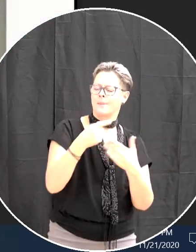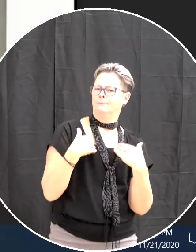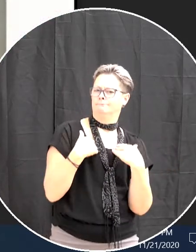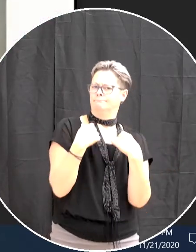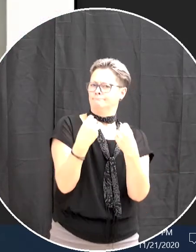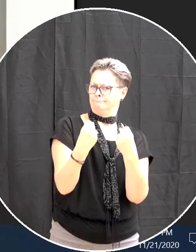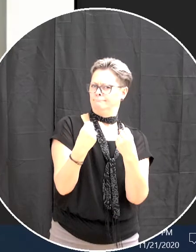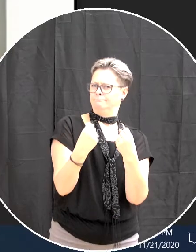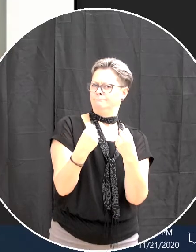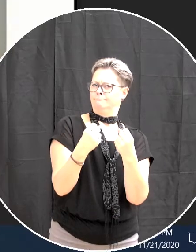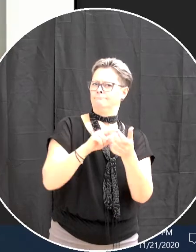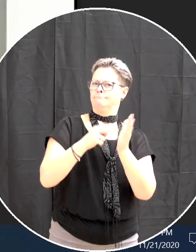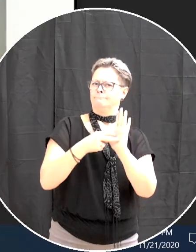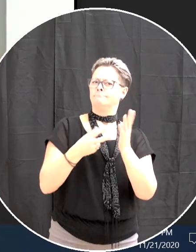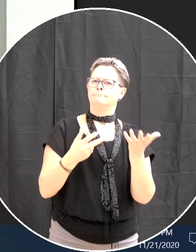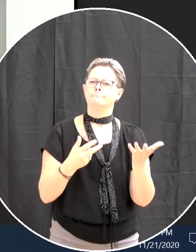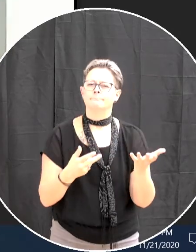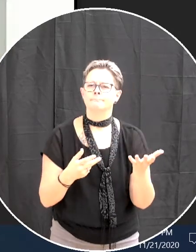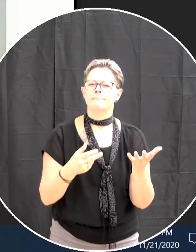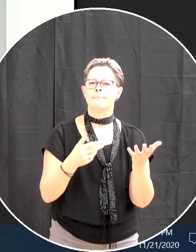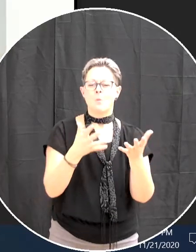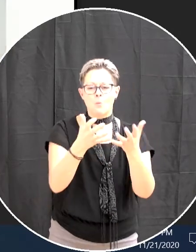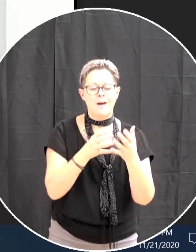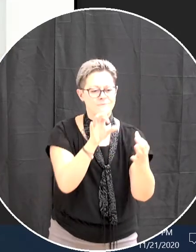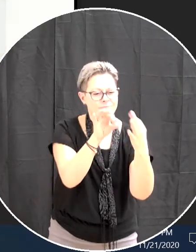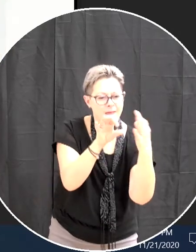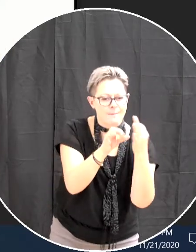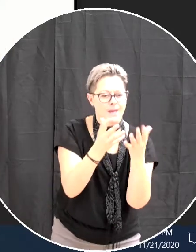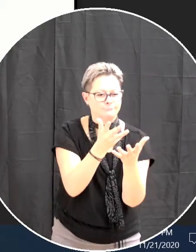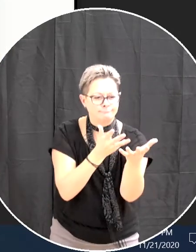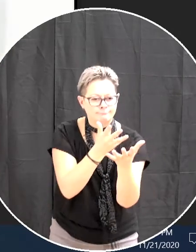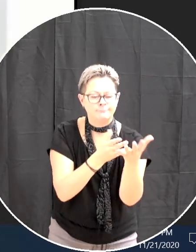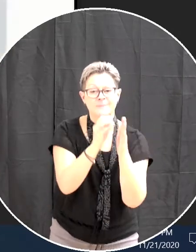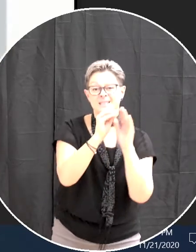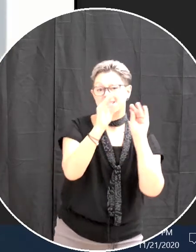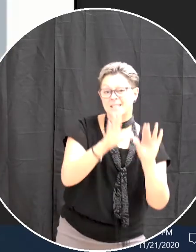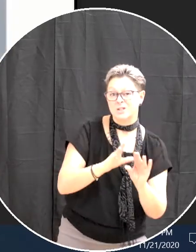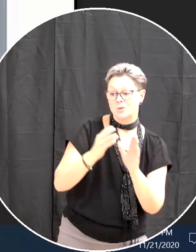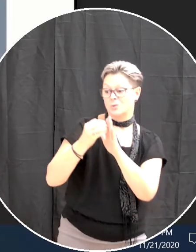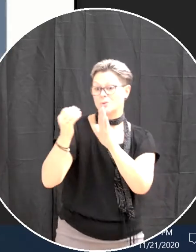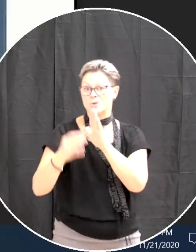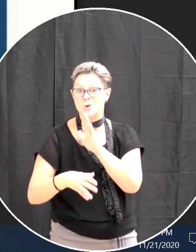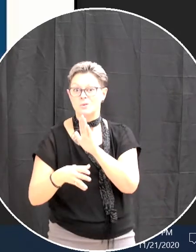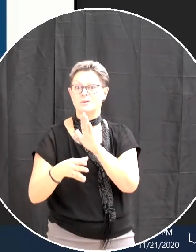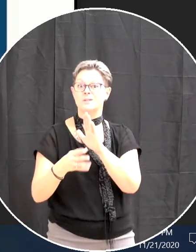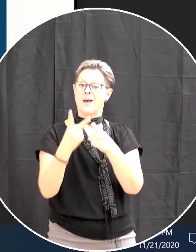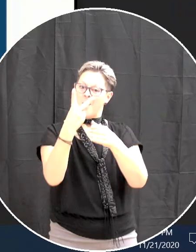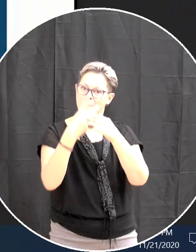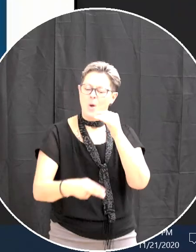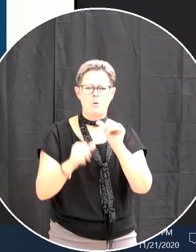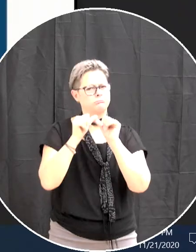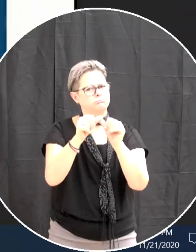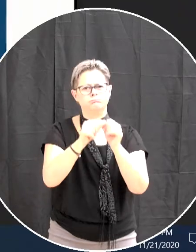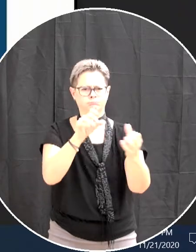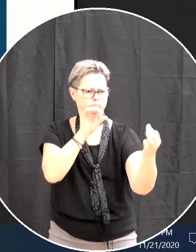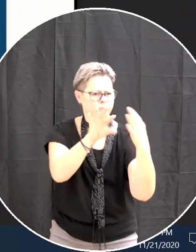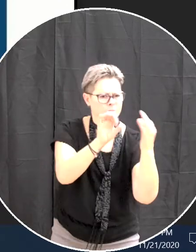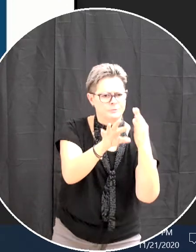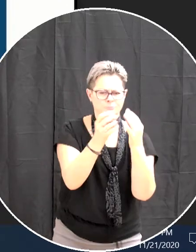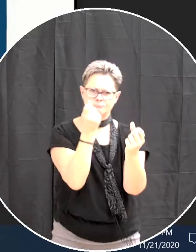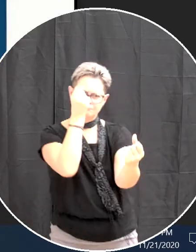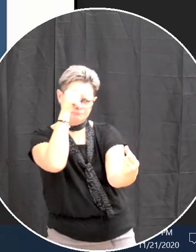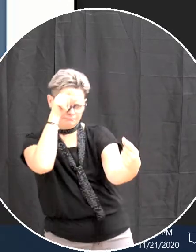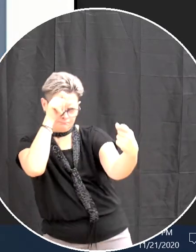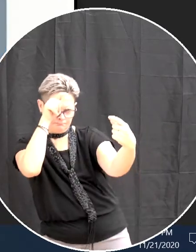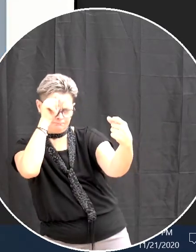assessment practices are grounded in feedback. And teachers and students have that continuous dialogue where students understand where